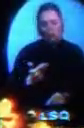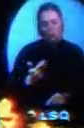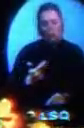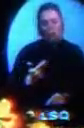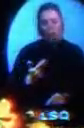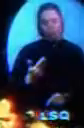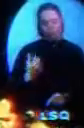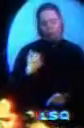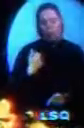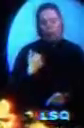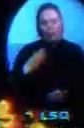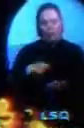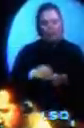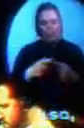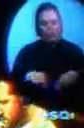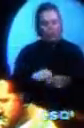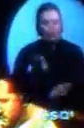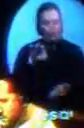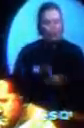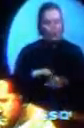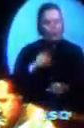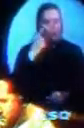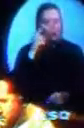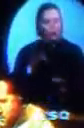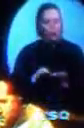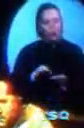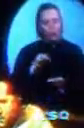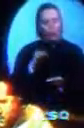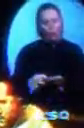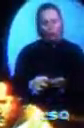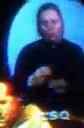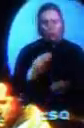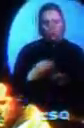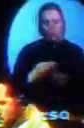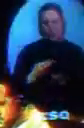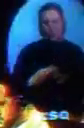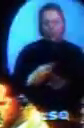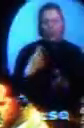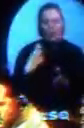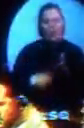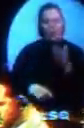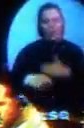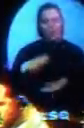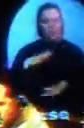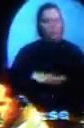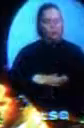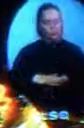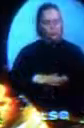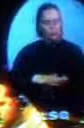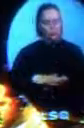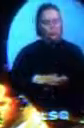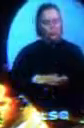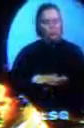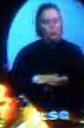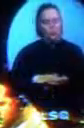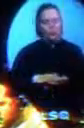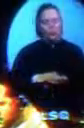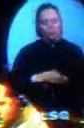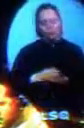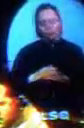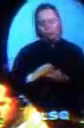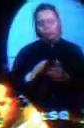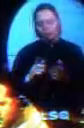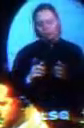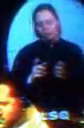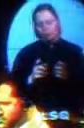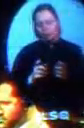to extend something that we've referred to as the I-tax, a tax on digital devices, memory devices. Mr. Speaker, Canadians do not